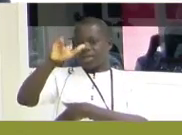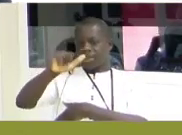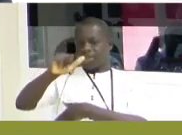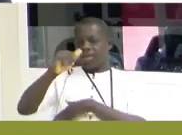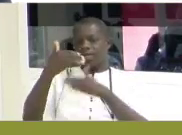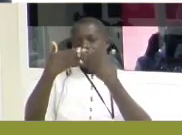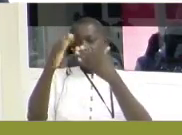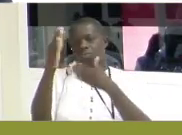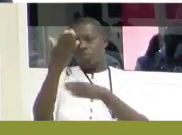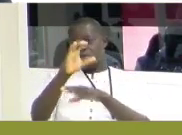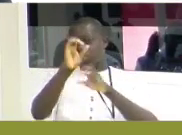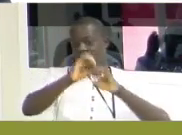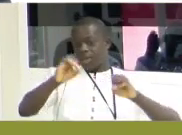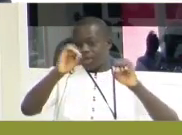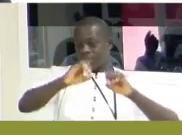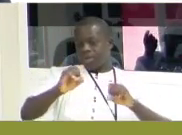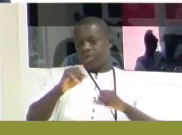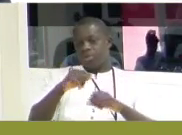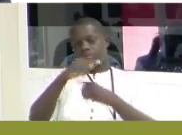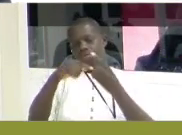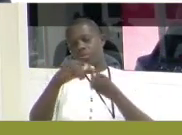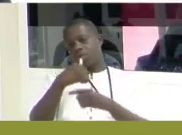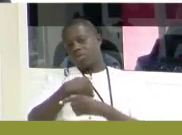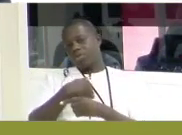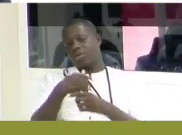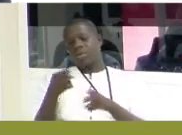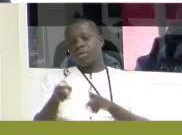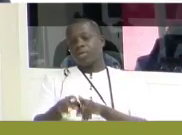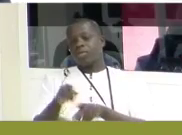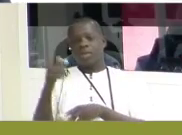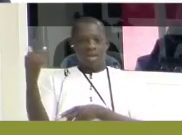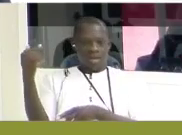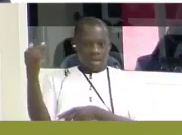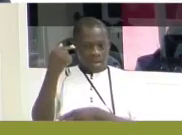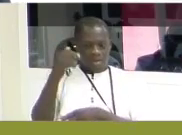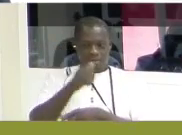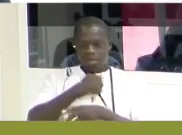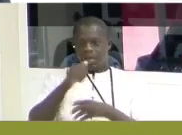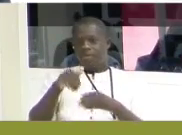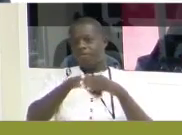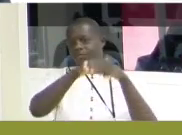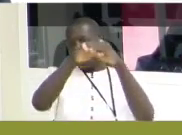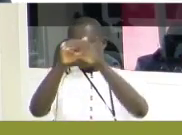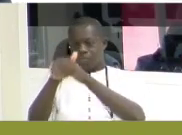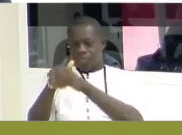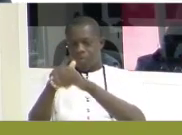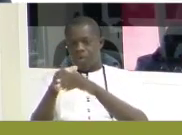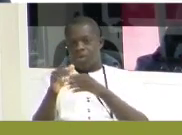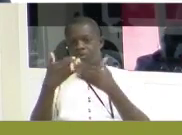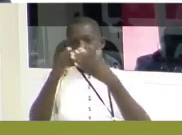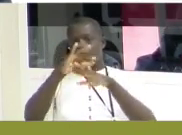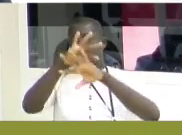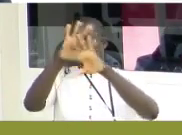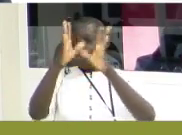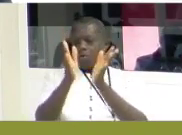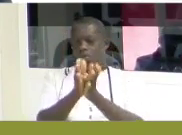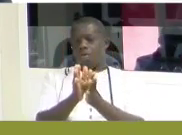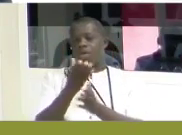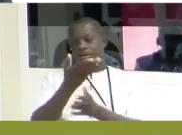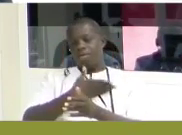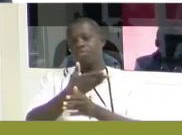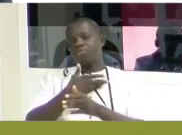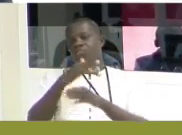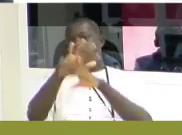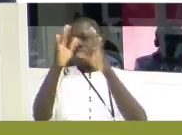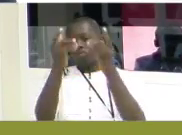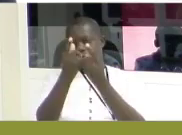saying they were brought in because of the Freedom newspaper, because all of them confirmed that they were subscribers to the Freedom newspaper.